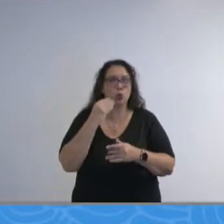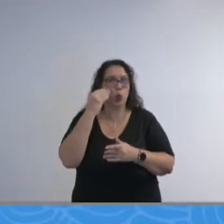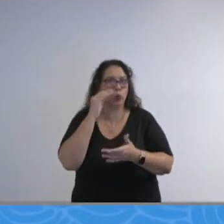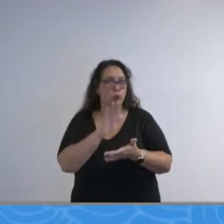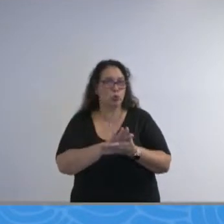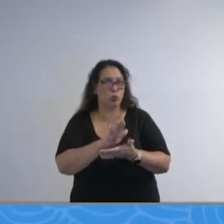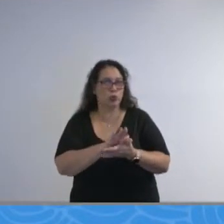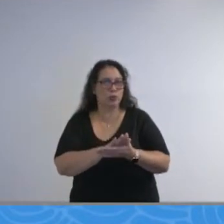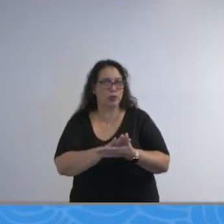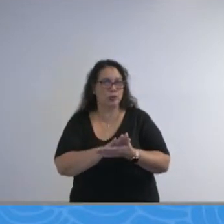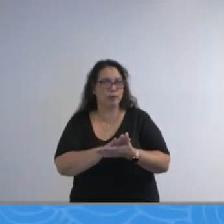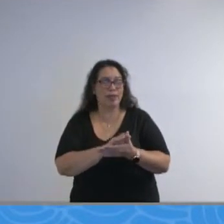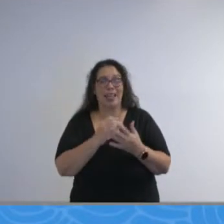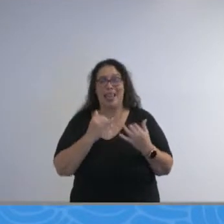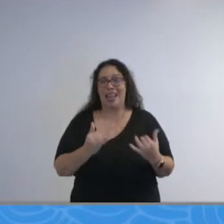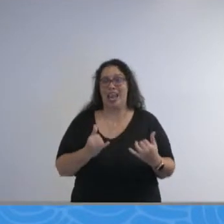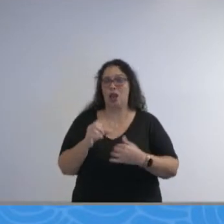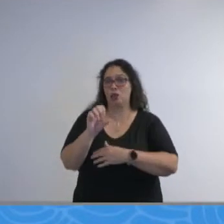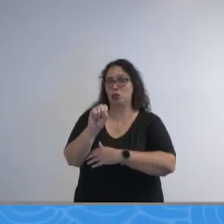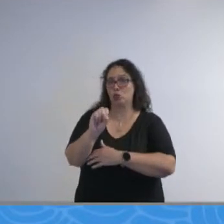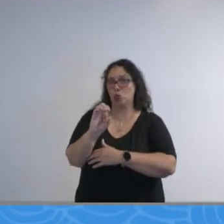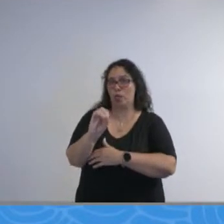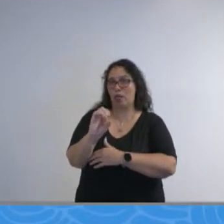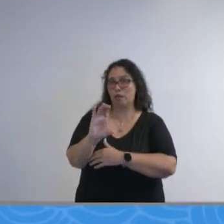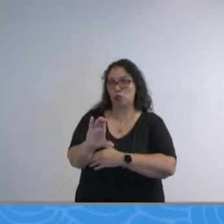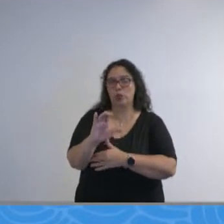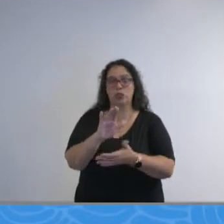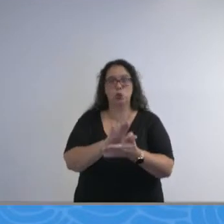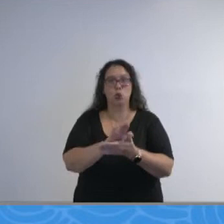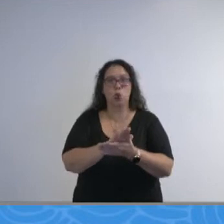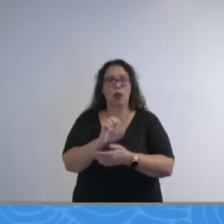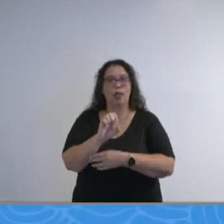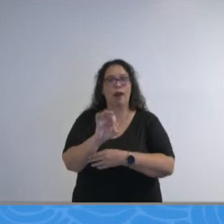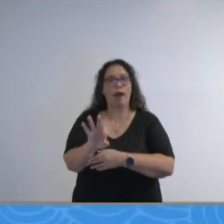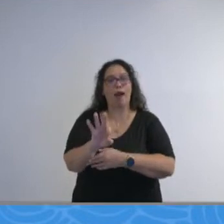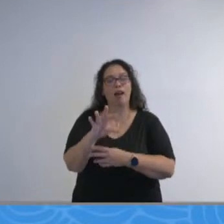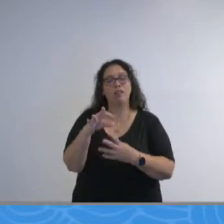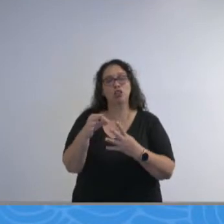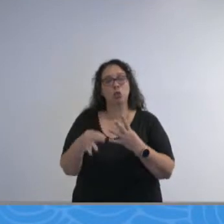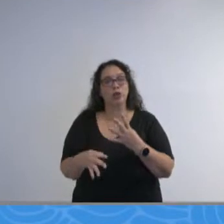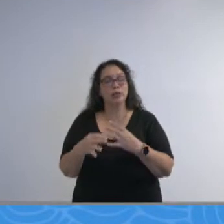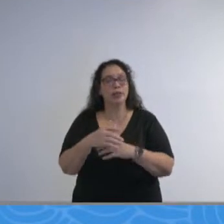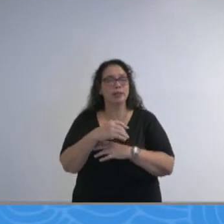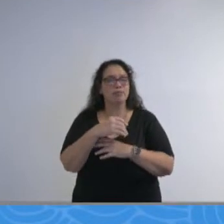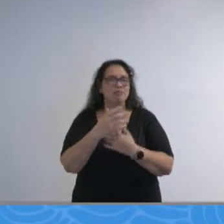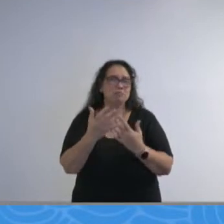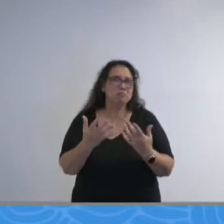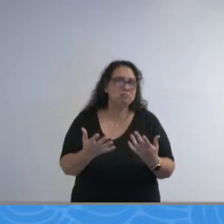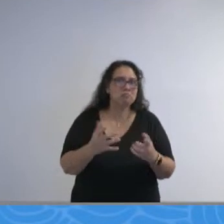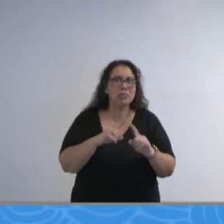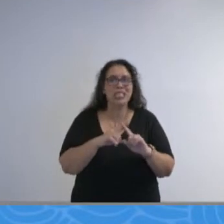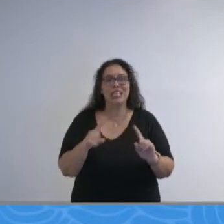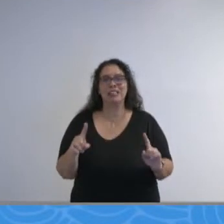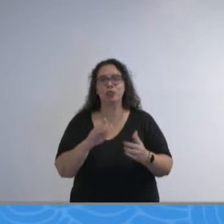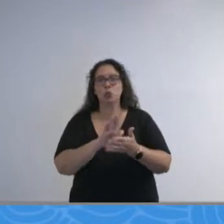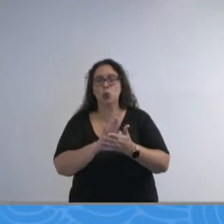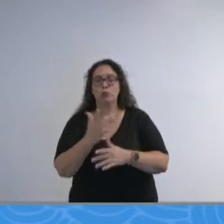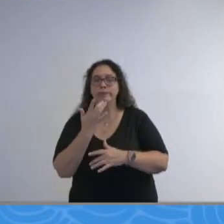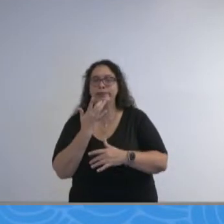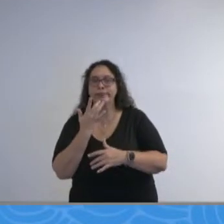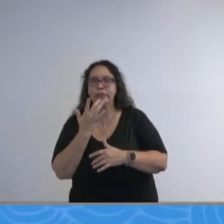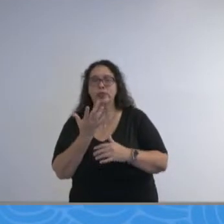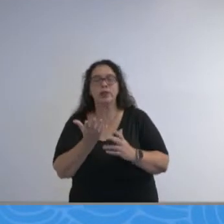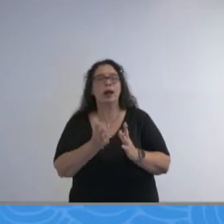Where school of choice comes in is that if you as a family or the student have a different school that you want to go to, whether